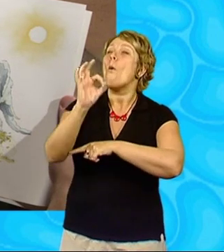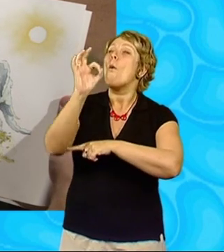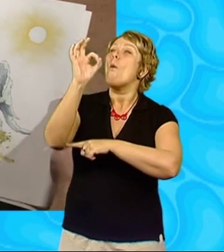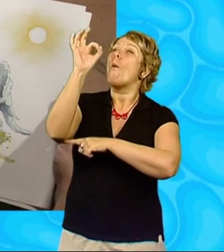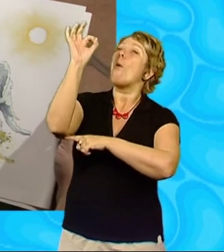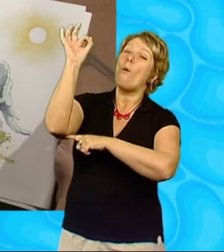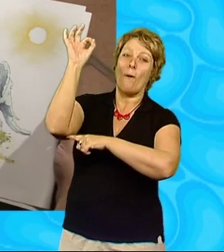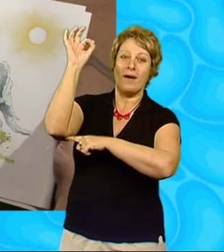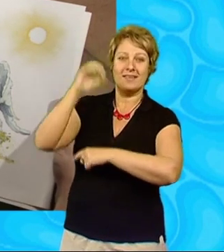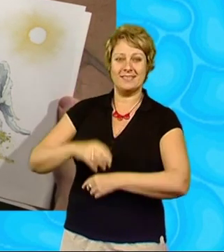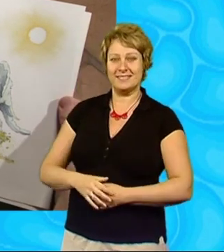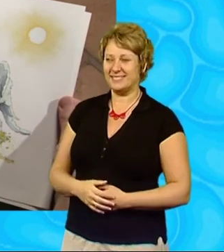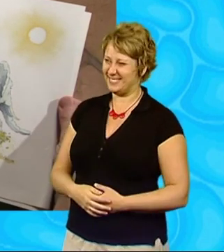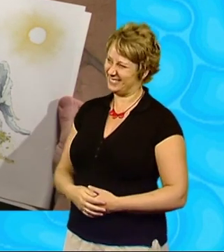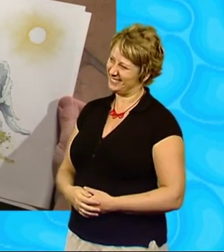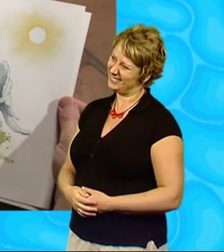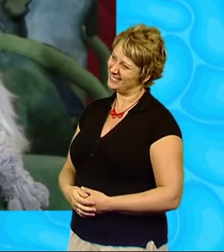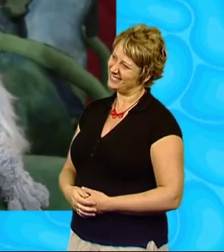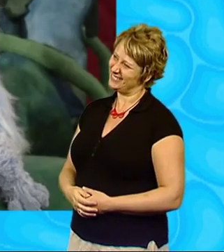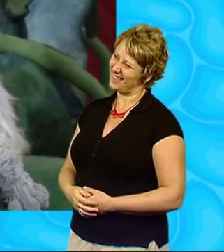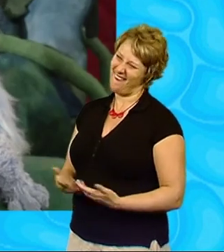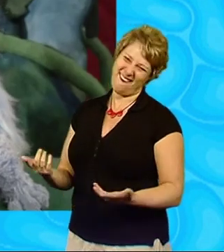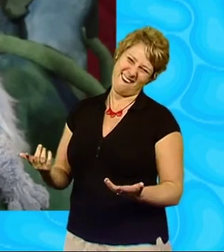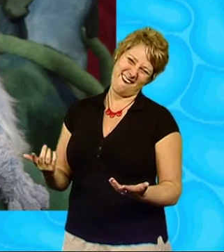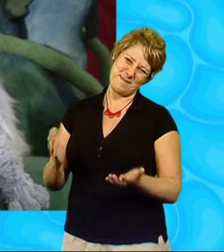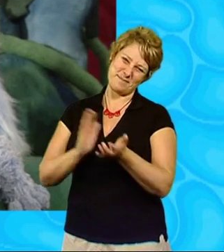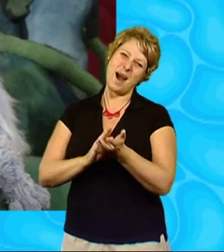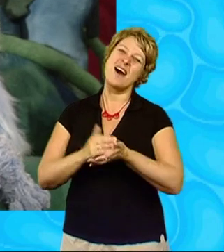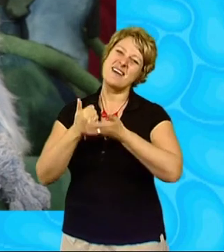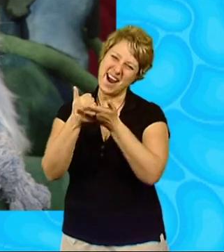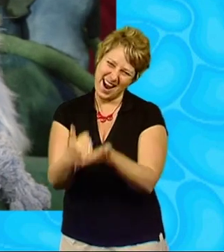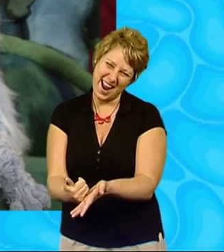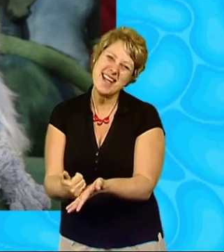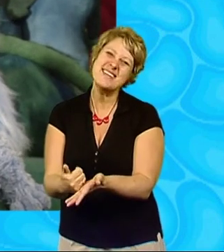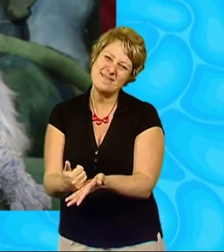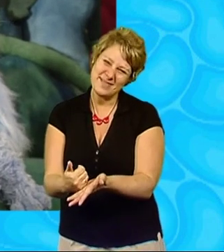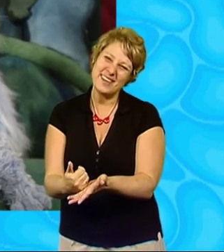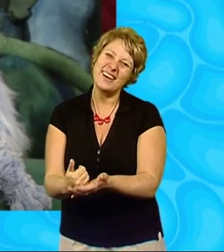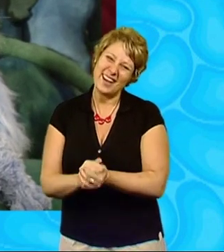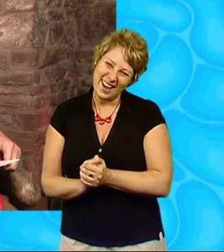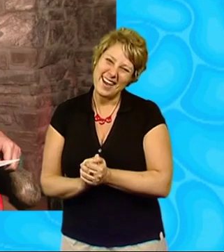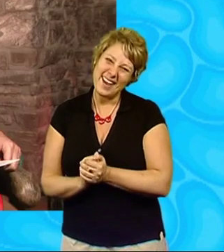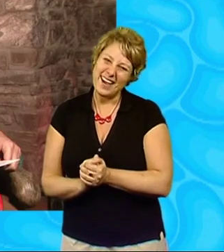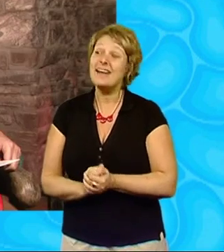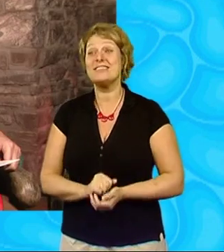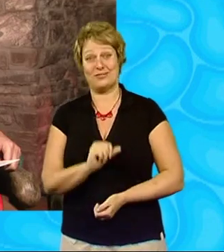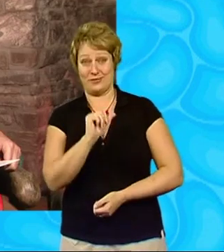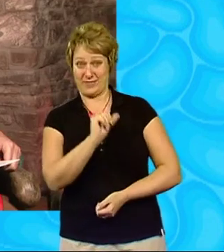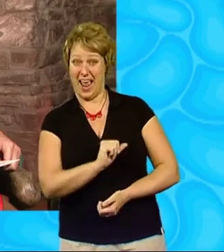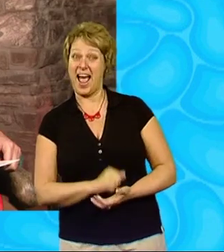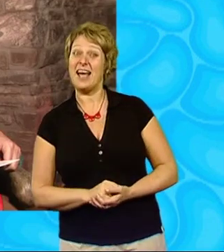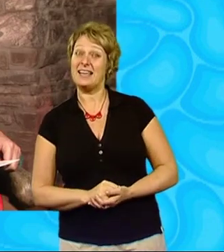sky. Ah, oh, her mother helped her in the end, didn't she? Yes,